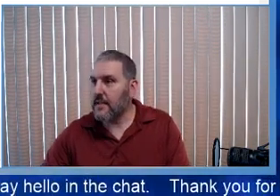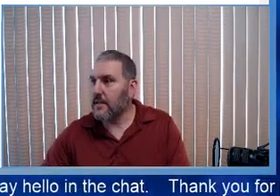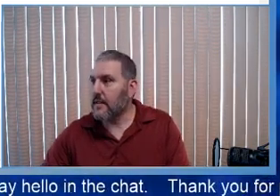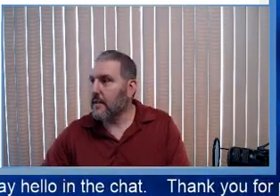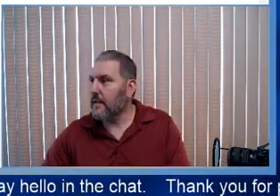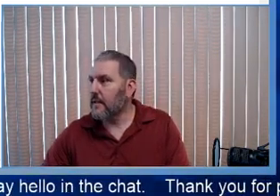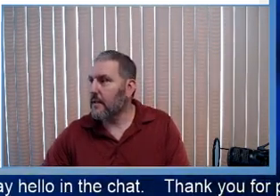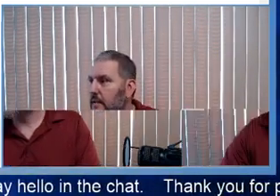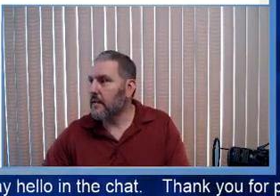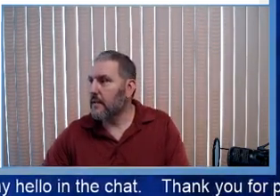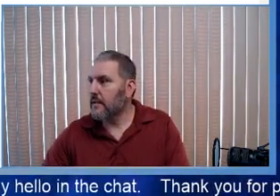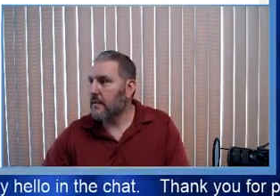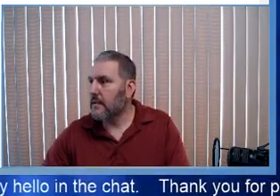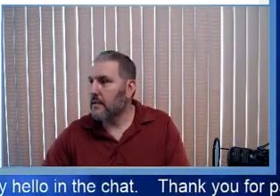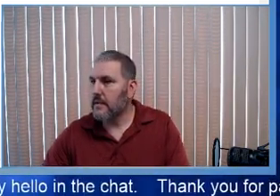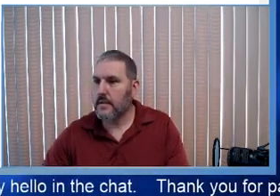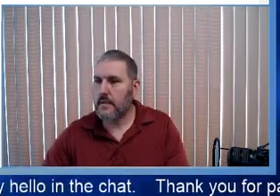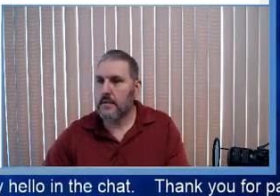Because